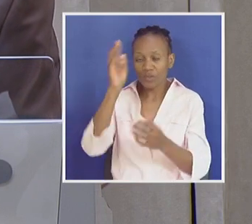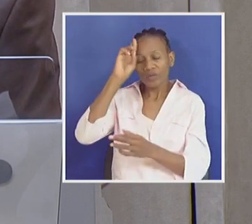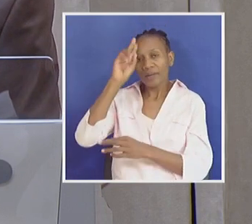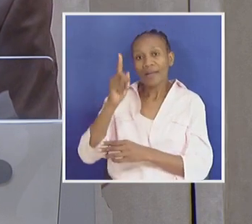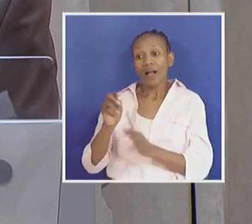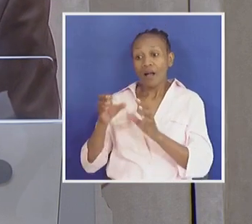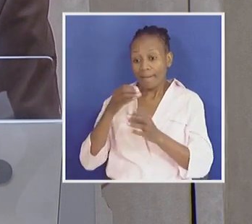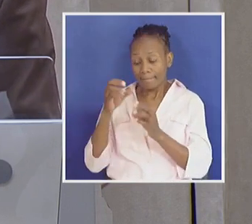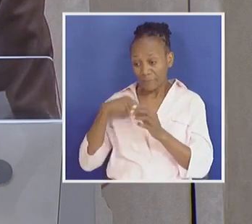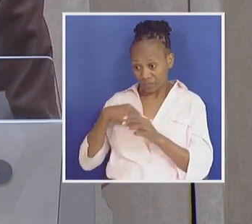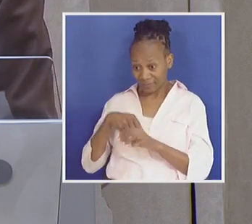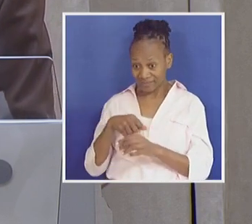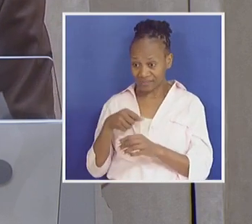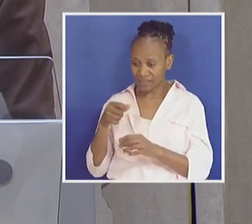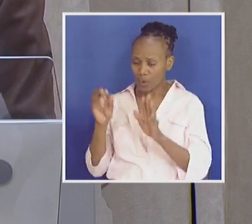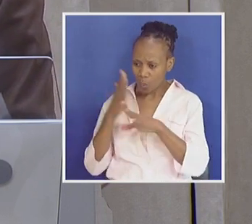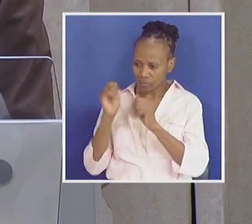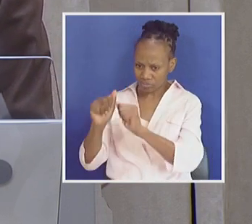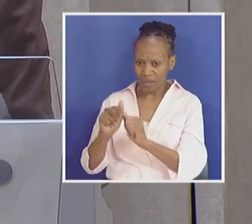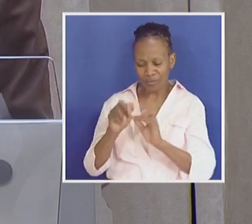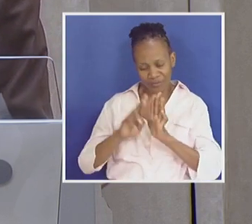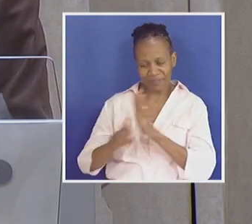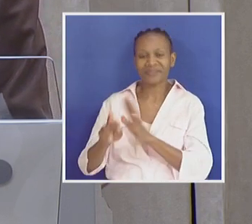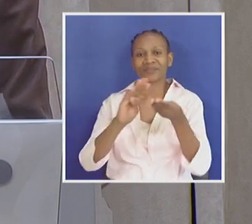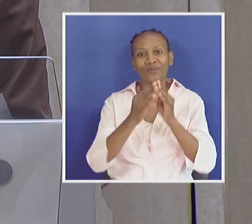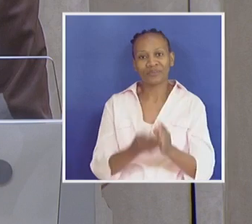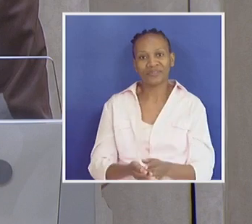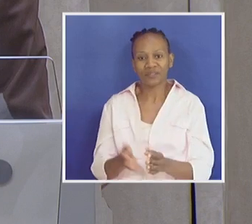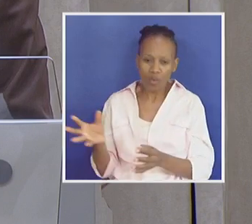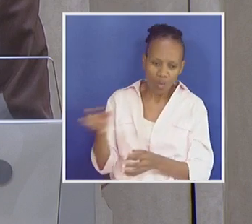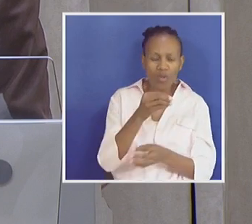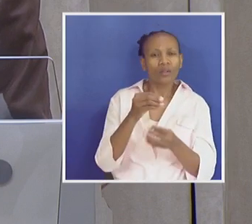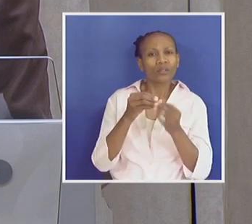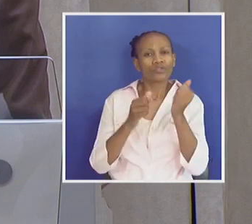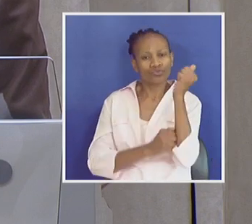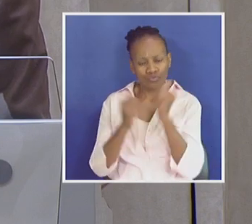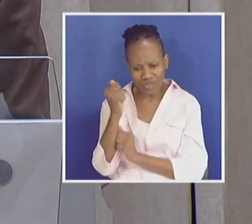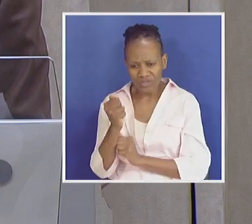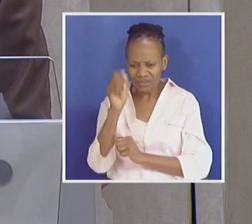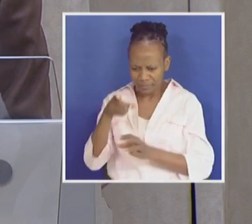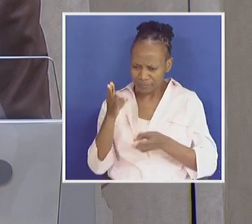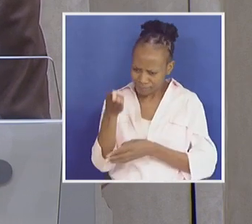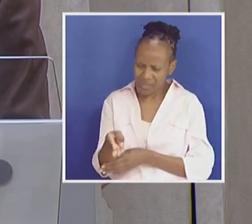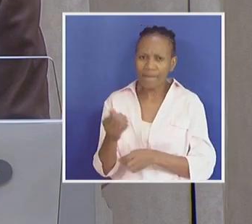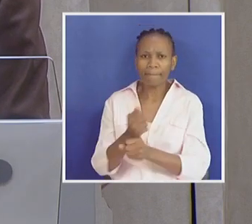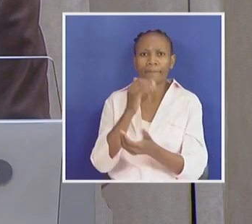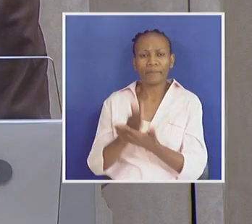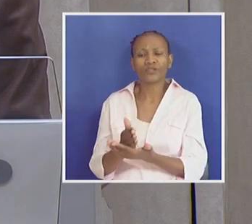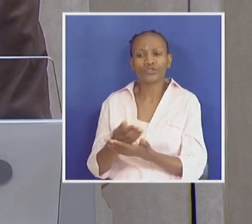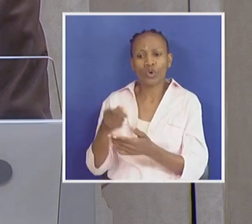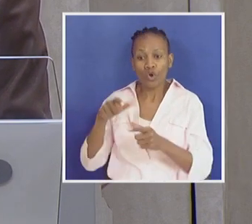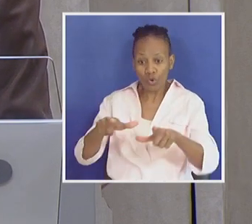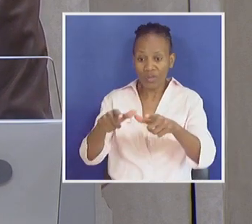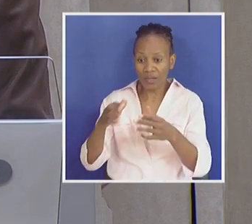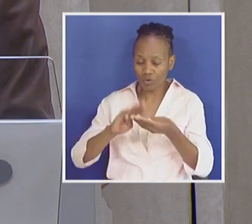represent local communities on municipal council to ensure that municipalities have structured mechanisms of accountability to local